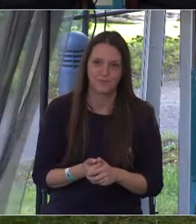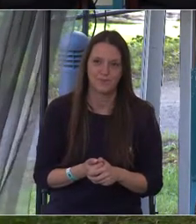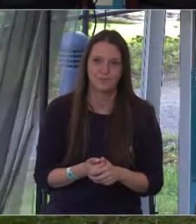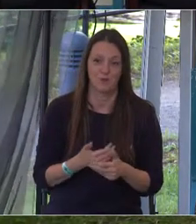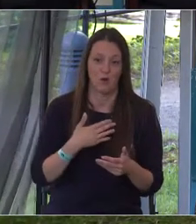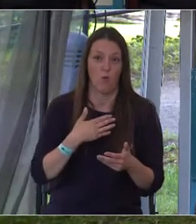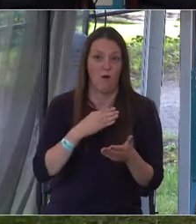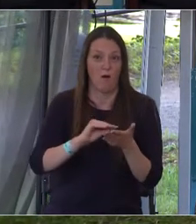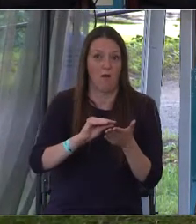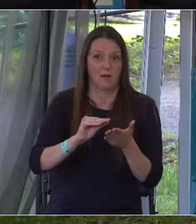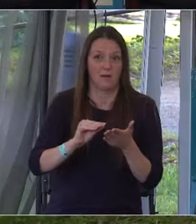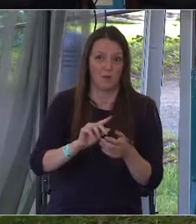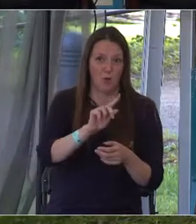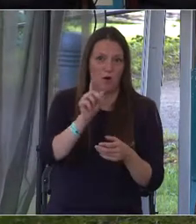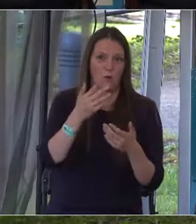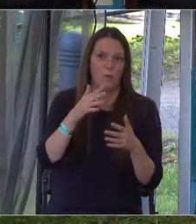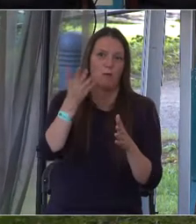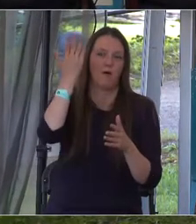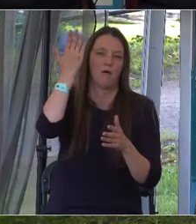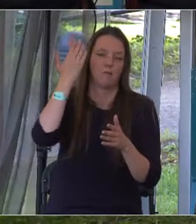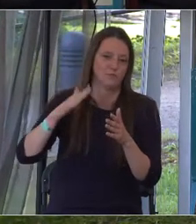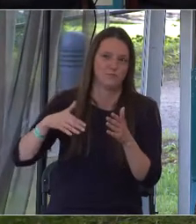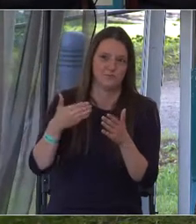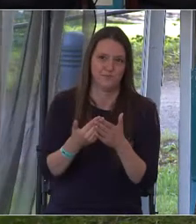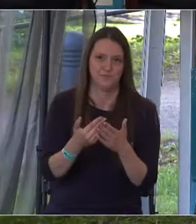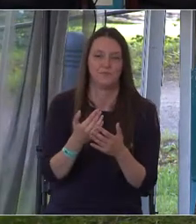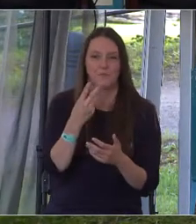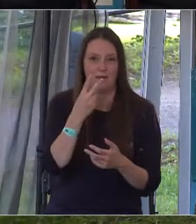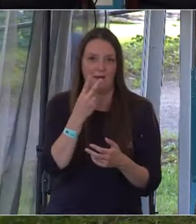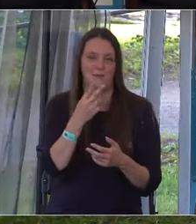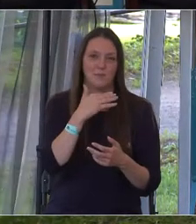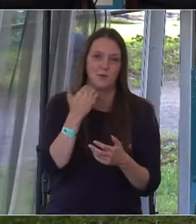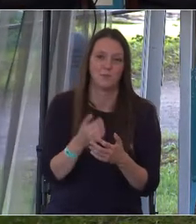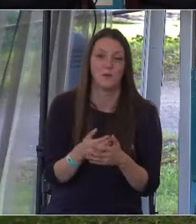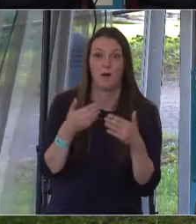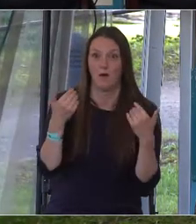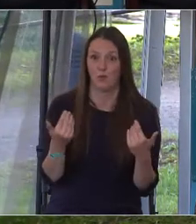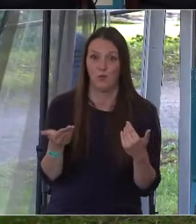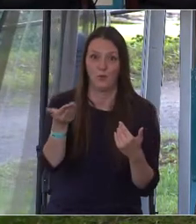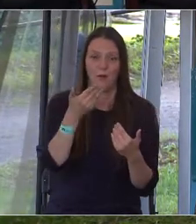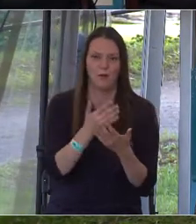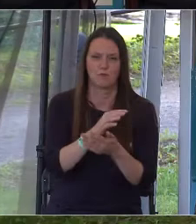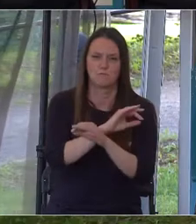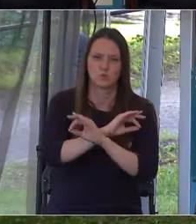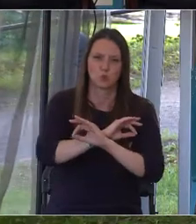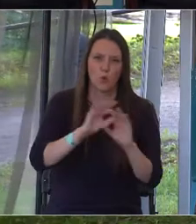my journalist time as well. We have here a truly great panel.